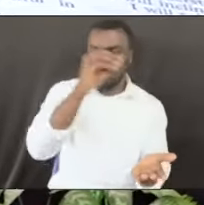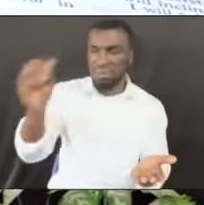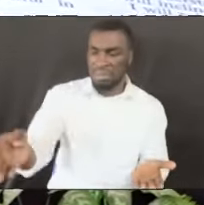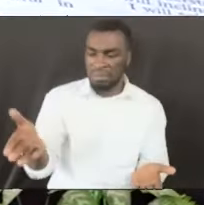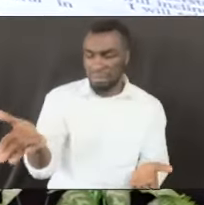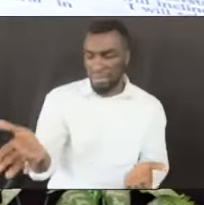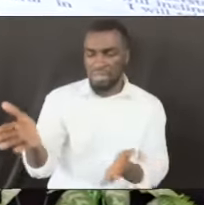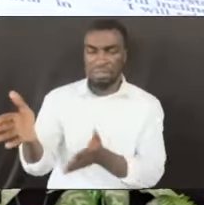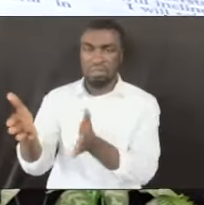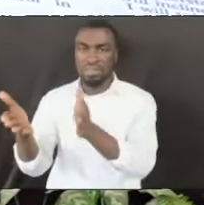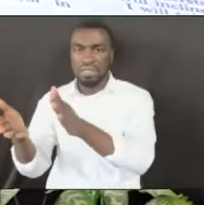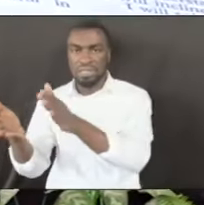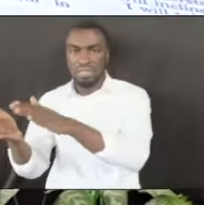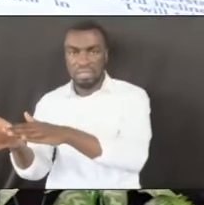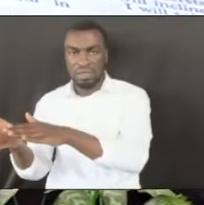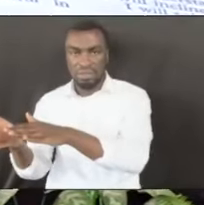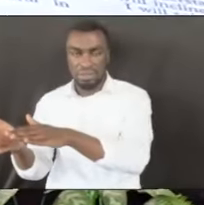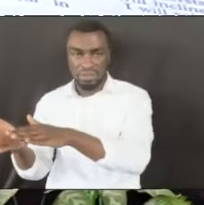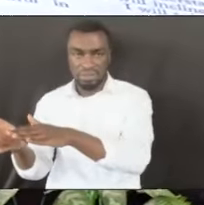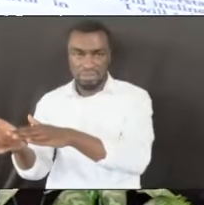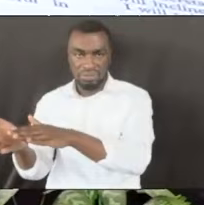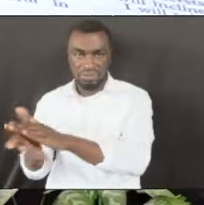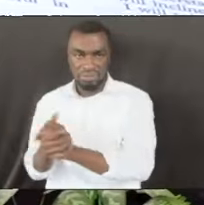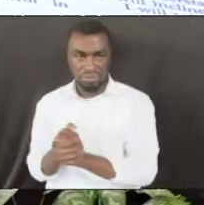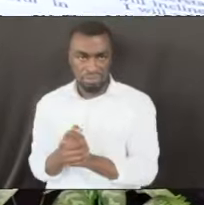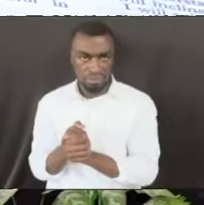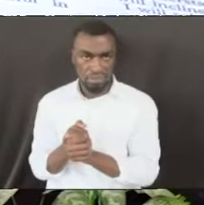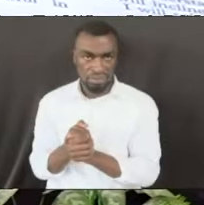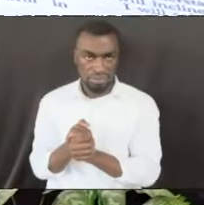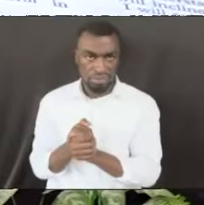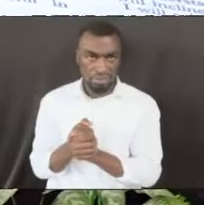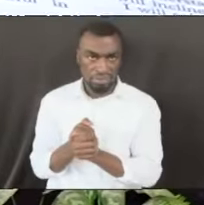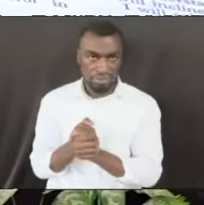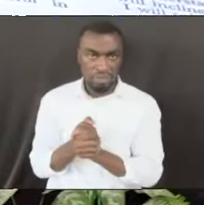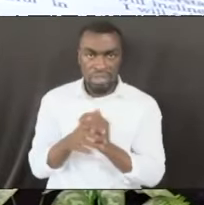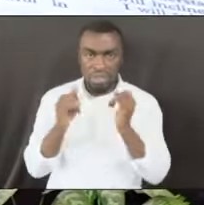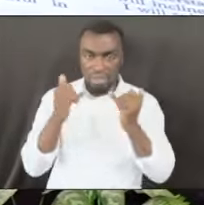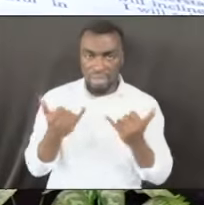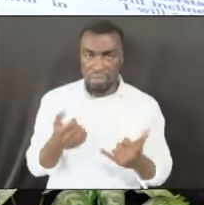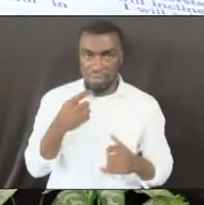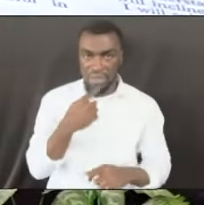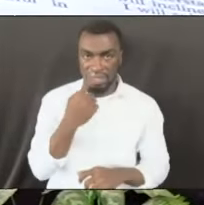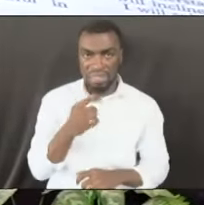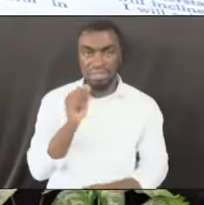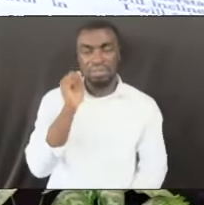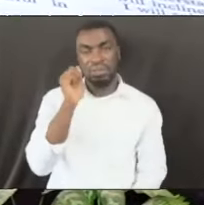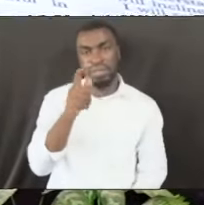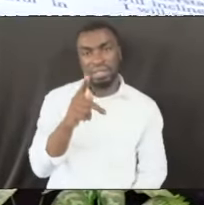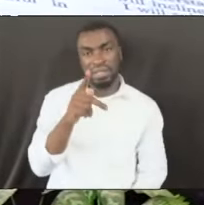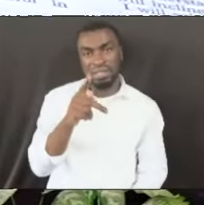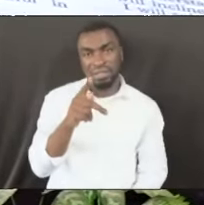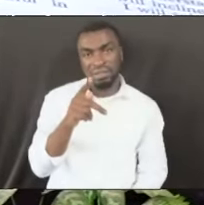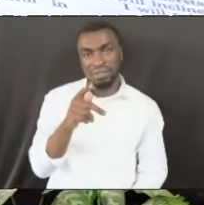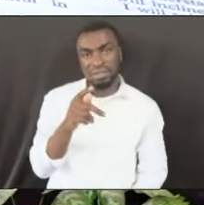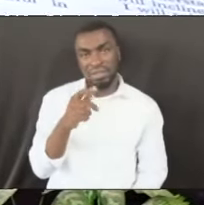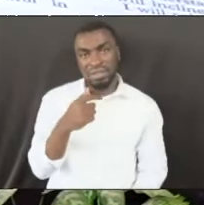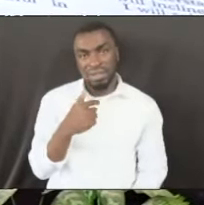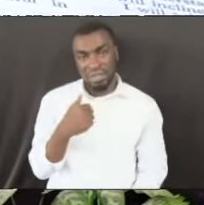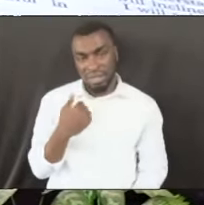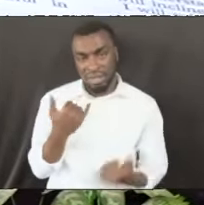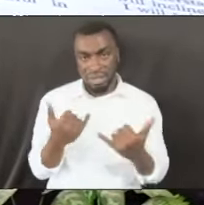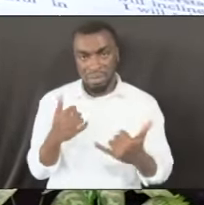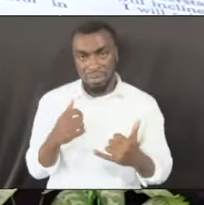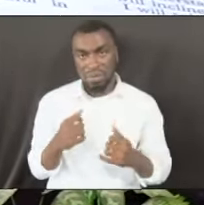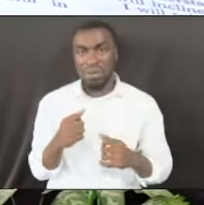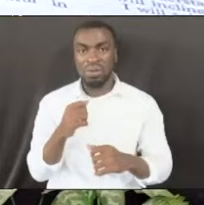was unusual calmness. For them now, they were told, it's okay, at least you are not assisting now a disobedient